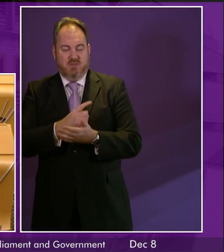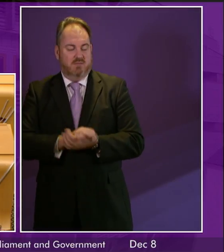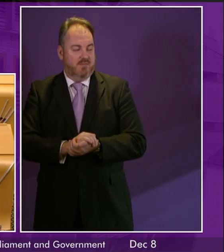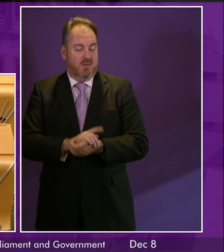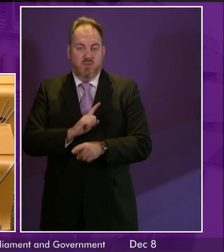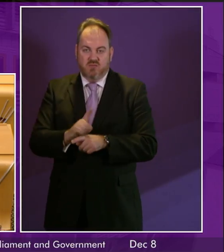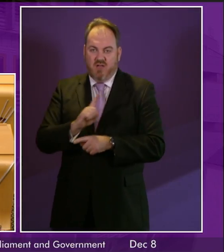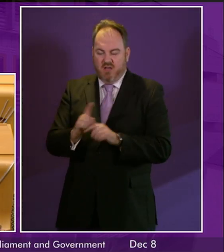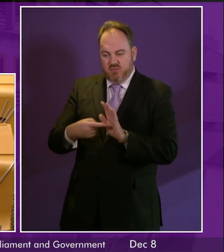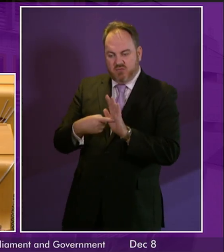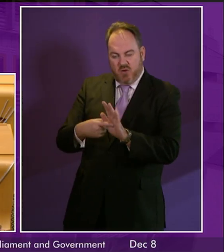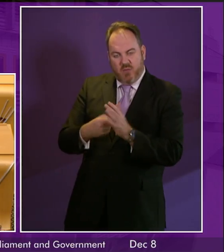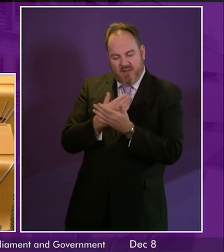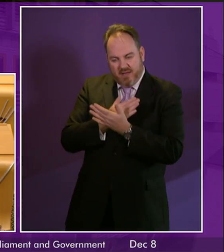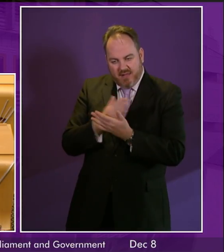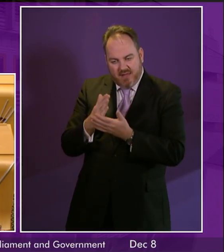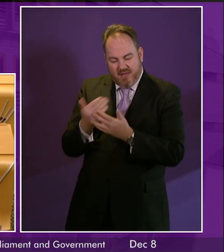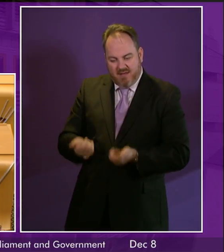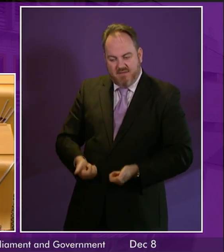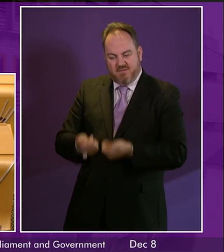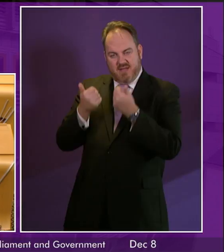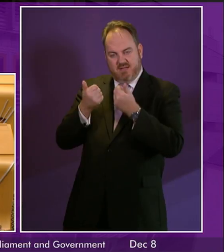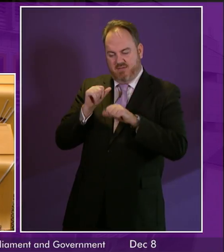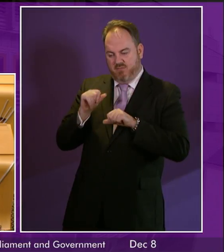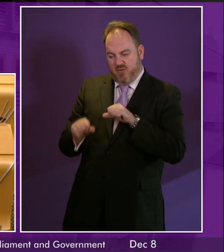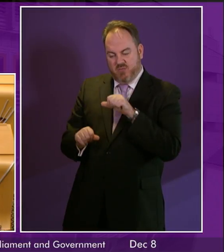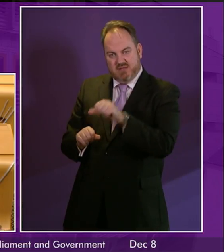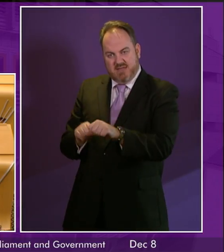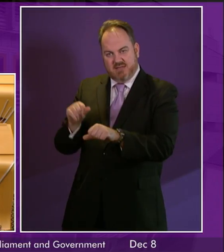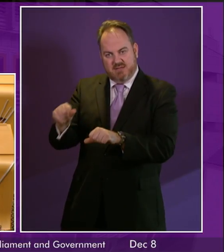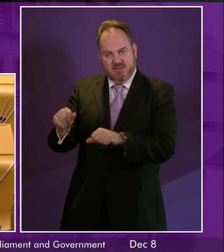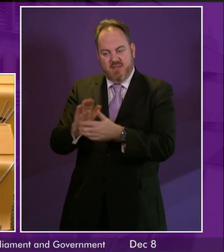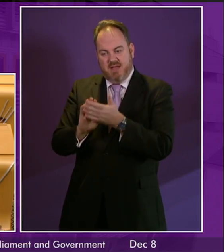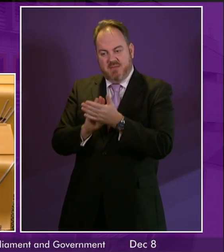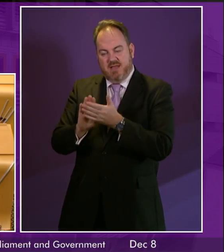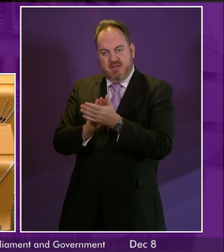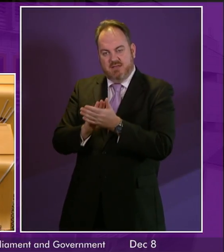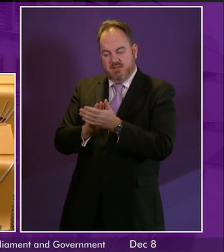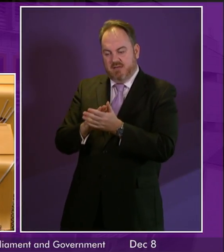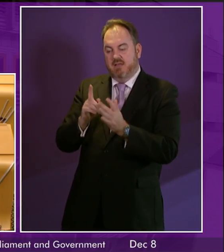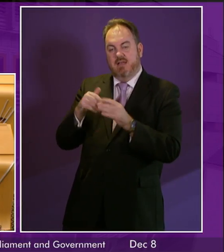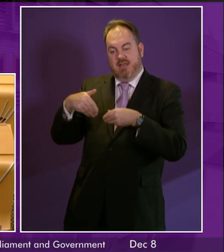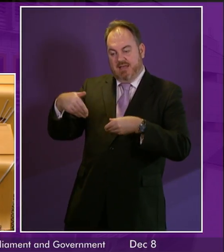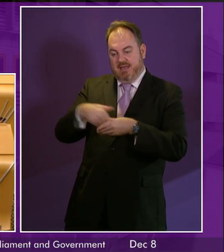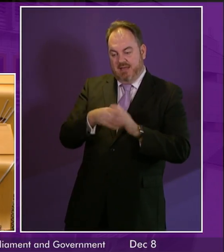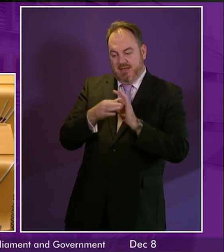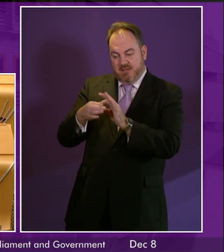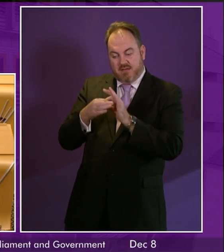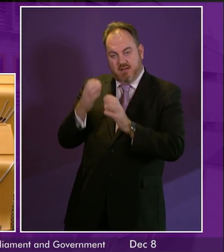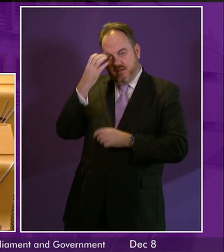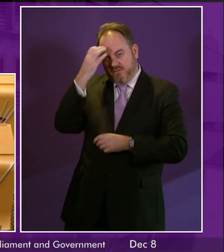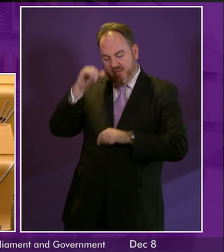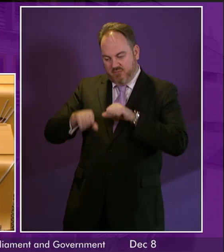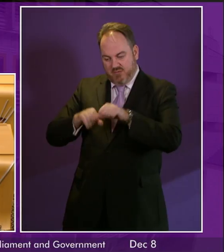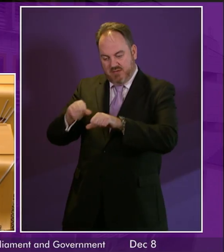of establishing clear and effective processes within which formal intergovernmental mechanisms to ensure the role of parliamentary